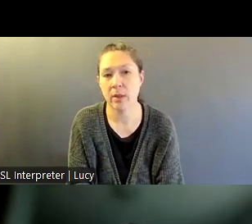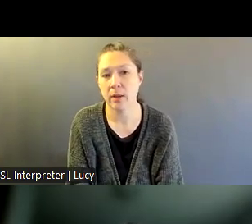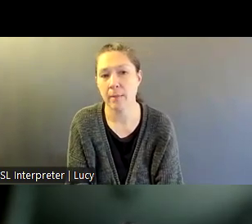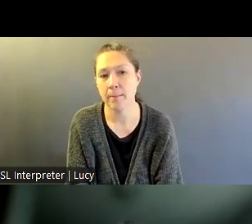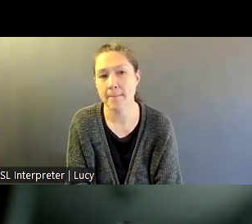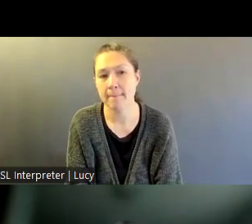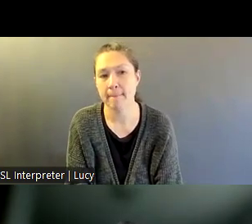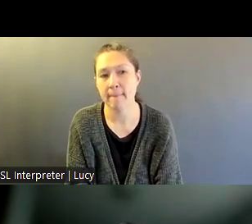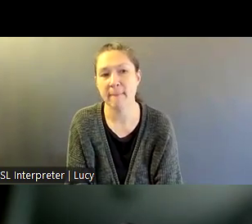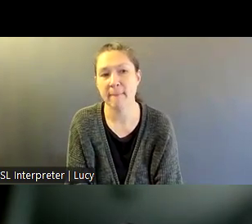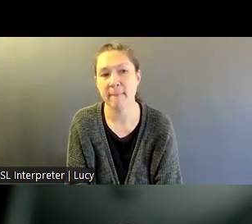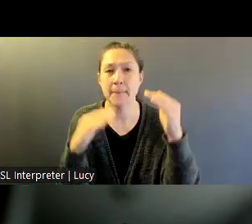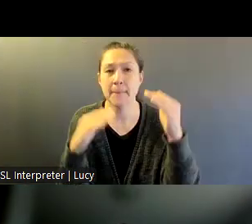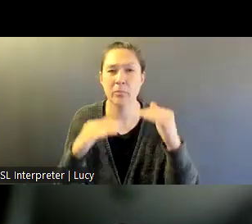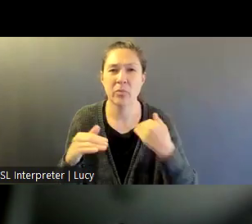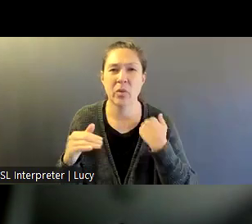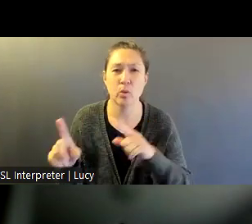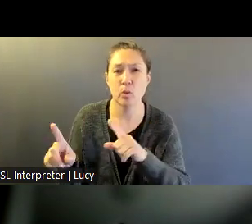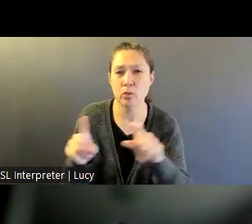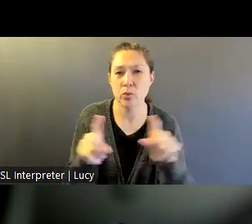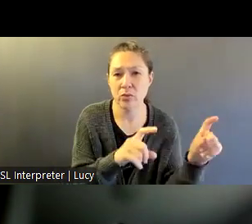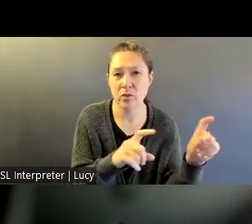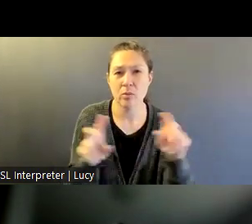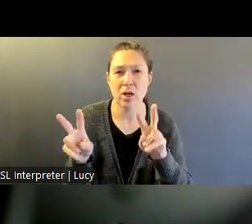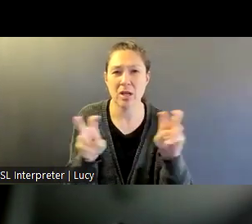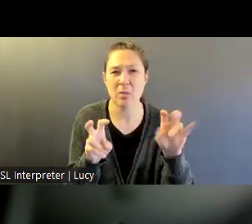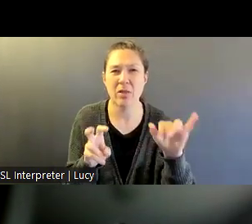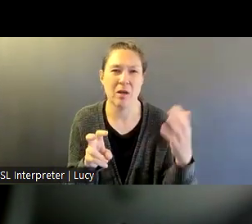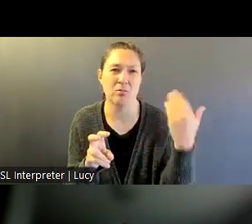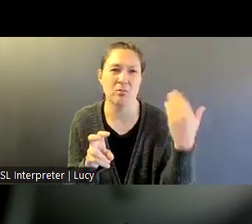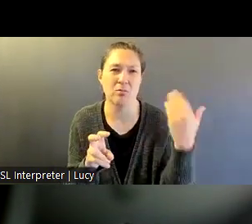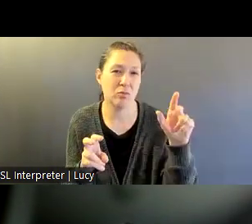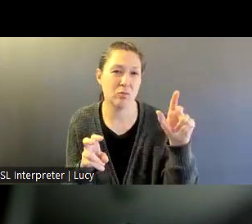And these are the survey topics that we covered in our 2023 survey,